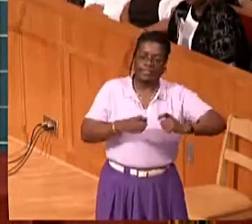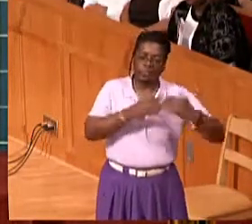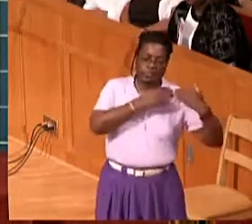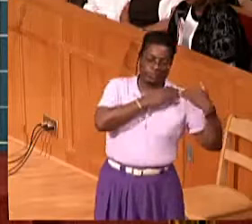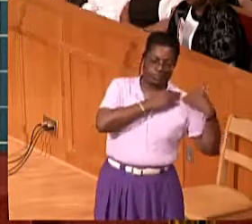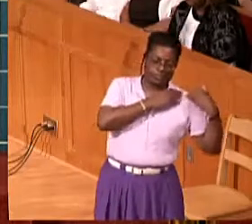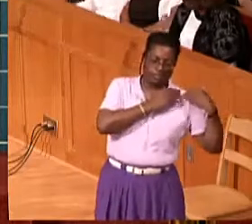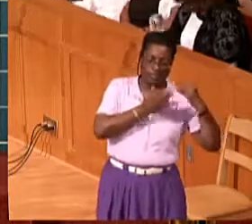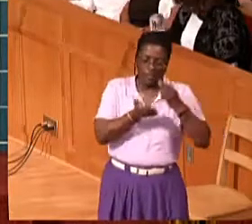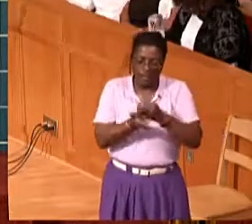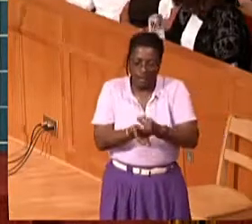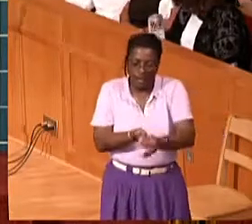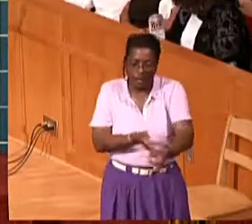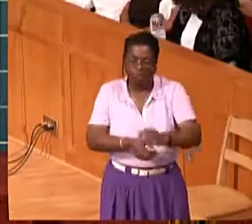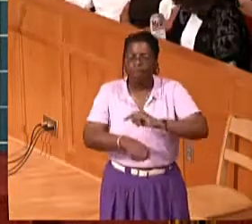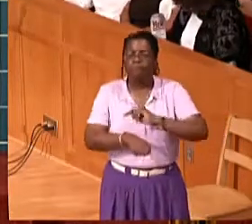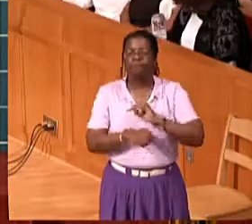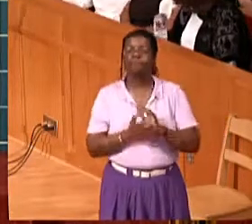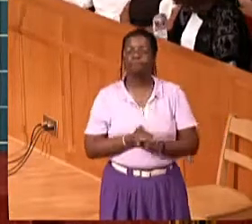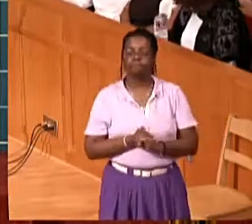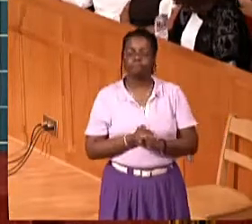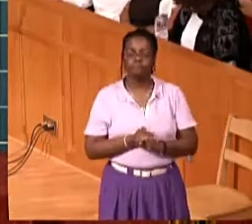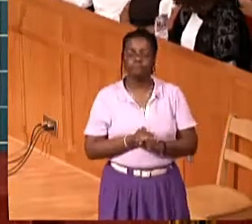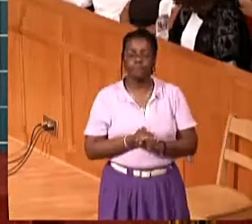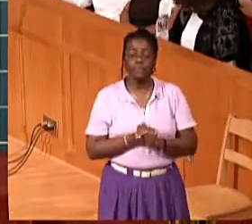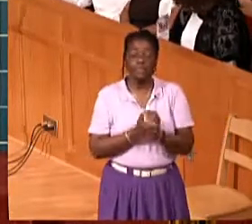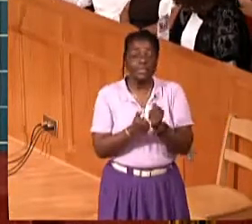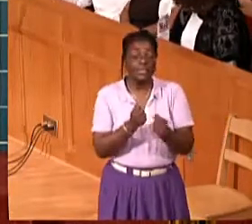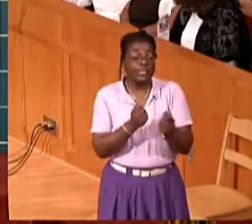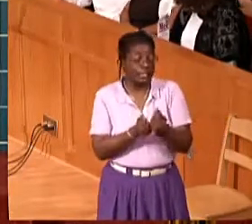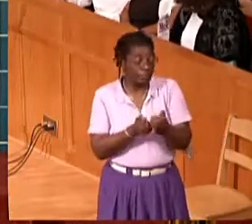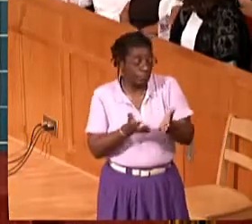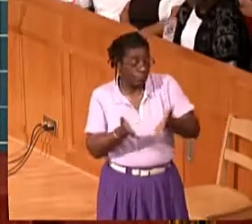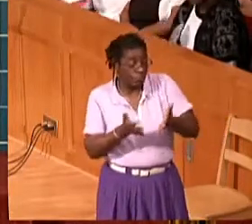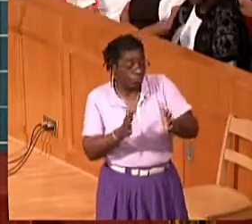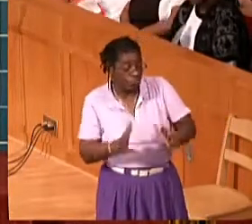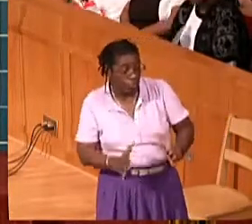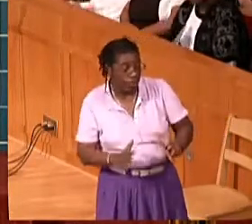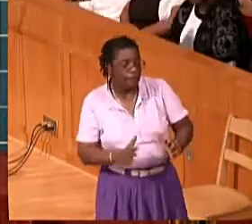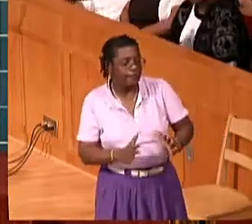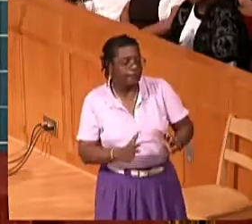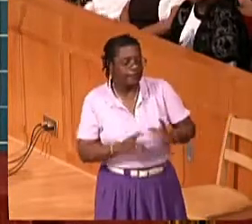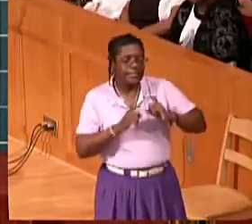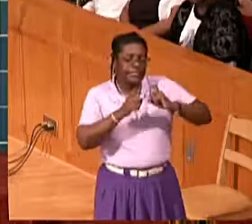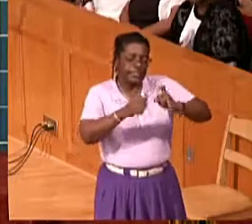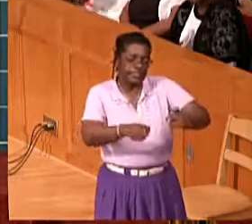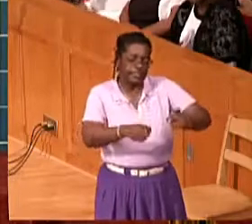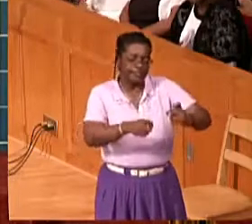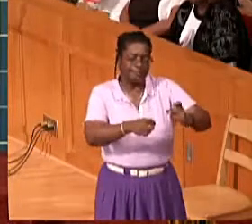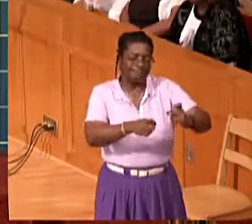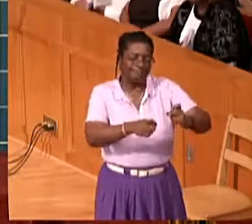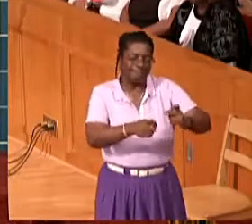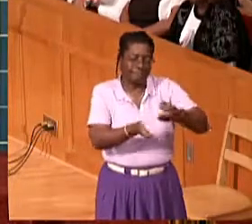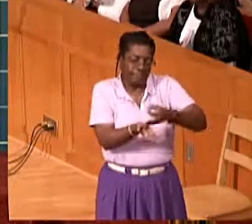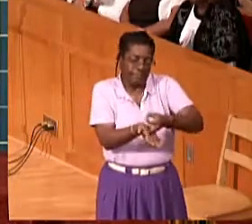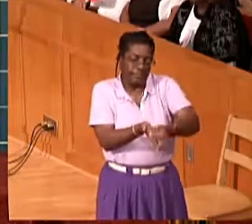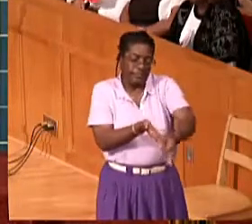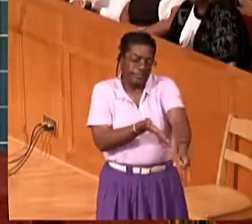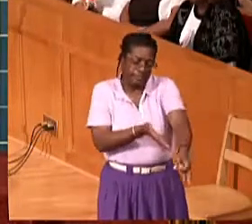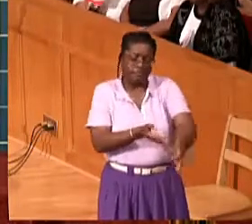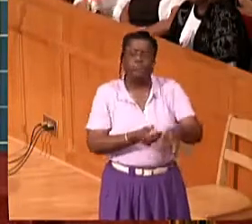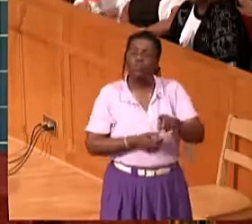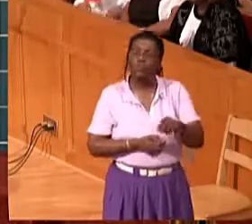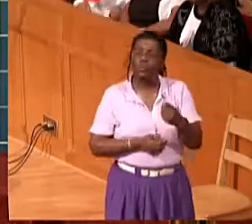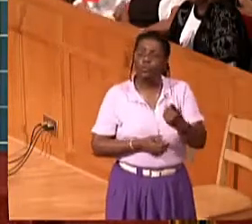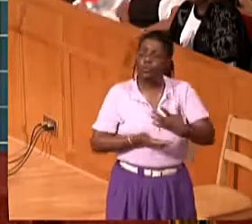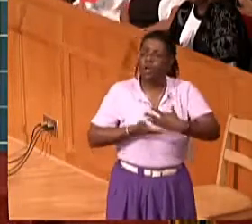it's clear that each one of these servants are assigned talents. It's very important that you understand this, that no one walked